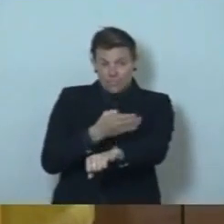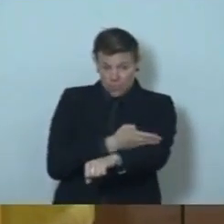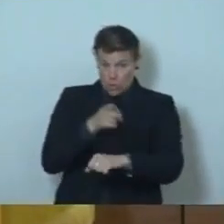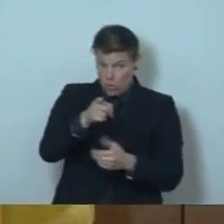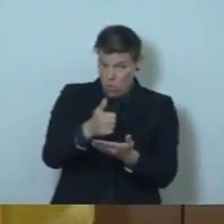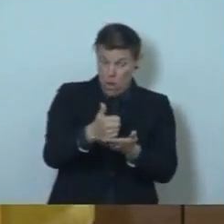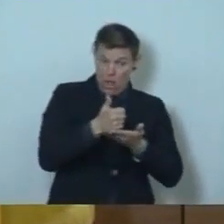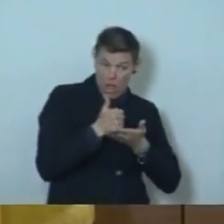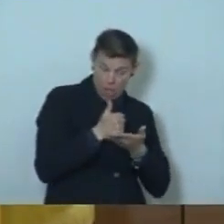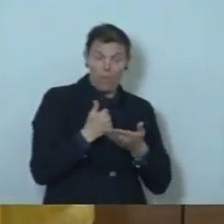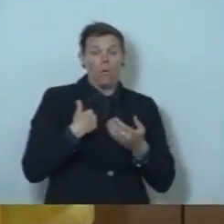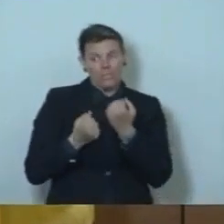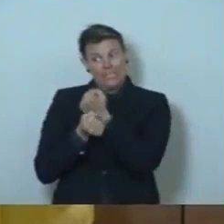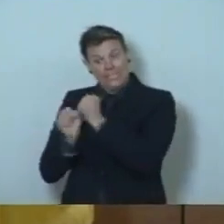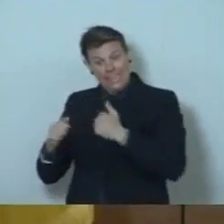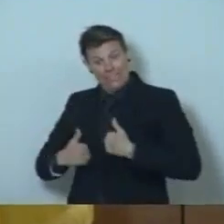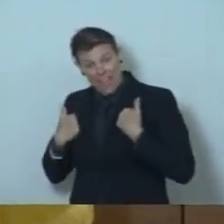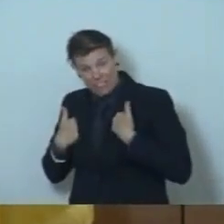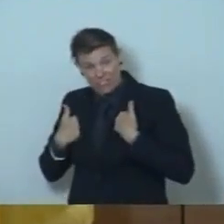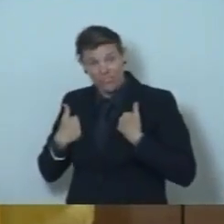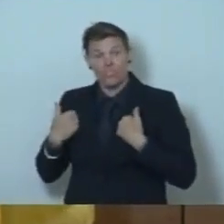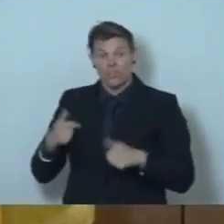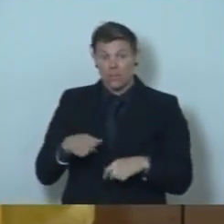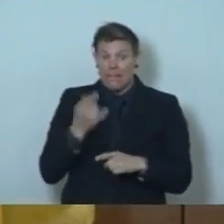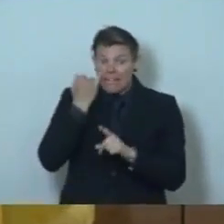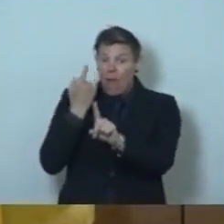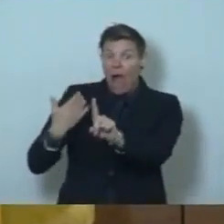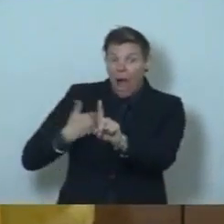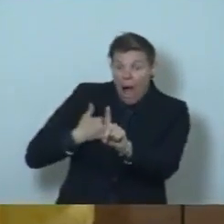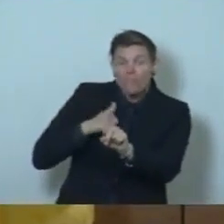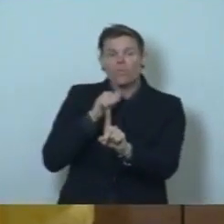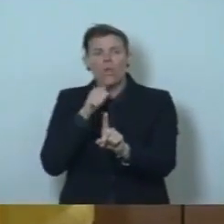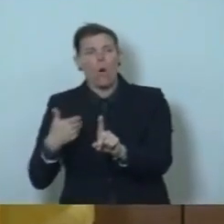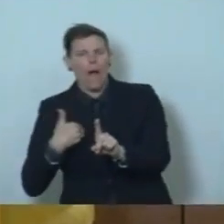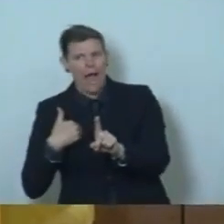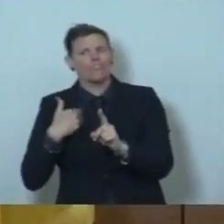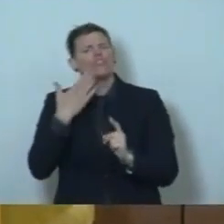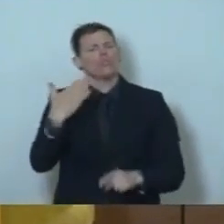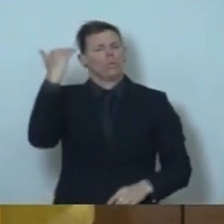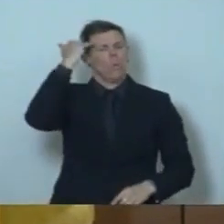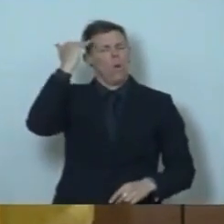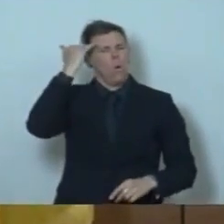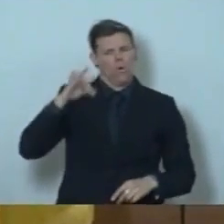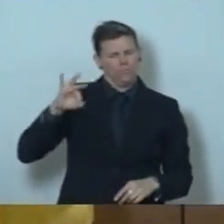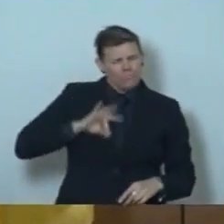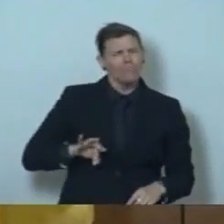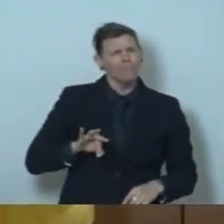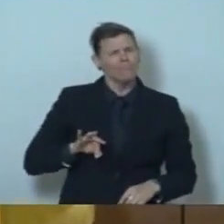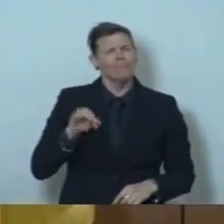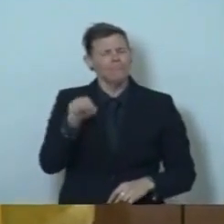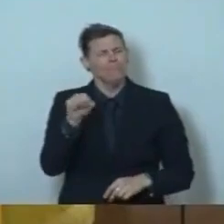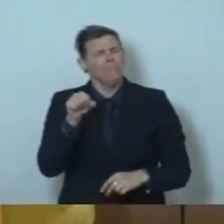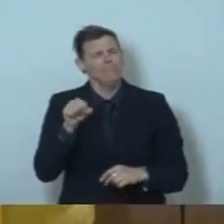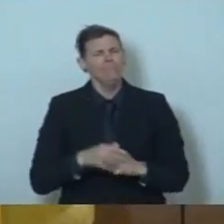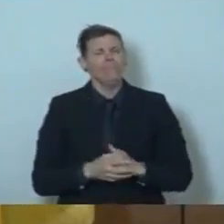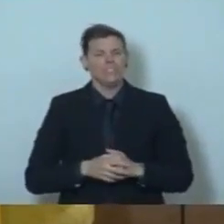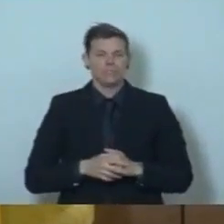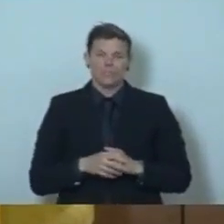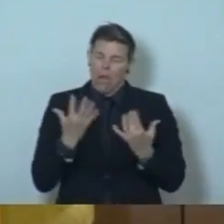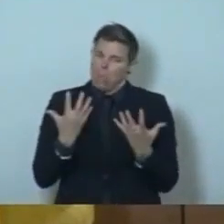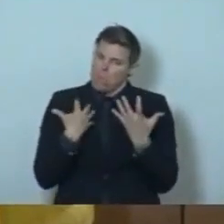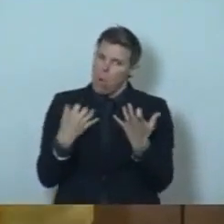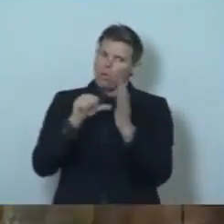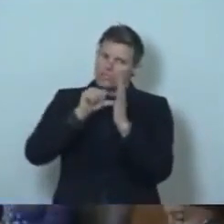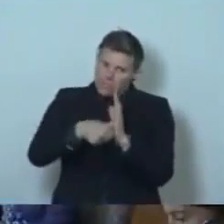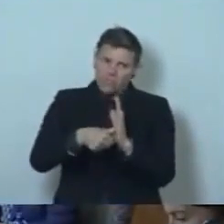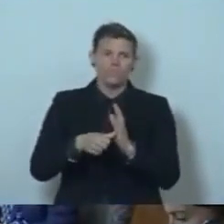life by finding out whether or not you have the virus. So that's very helpful to us, and I just really wanted to hit that hard. Dr. Scrace, you want to go